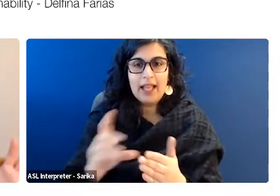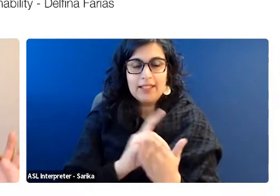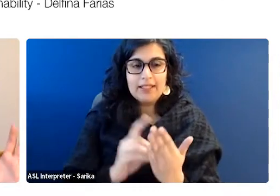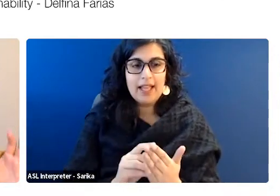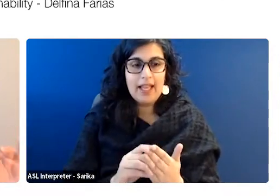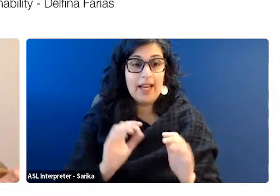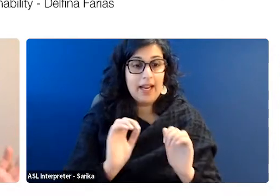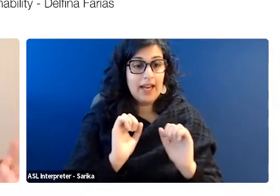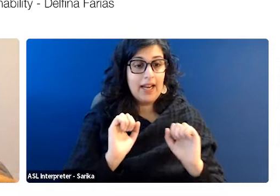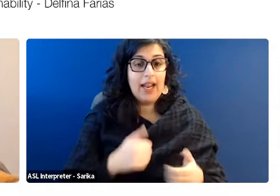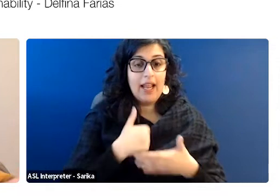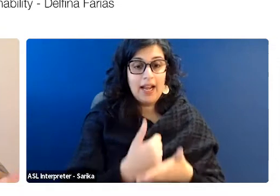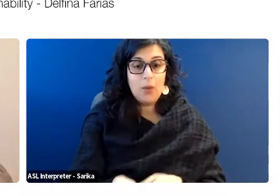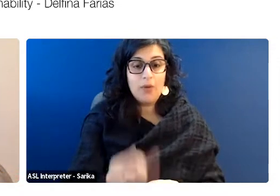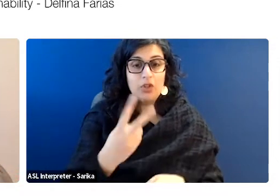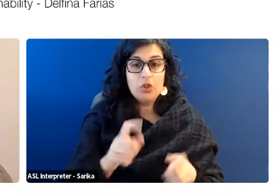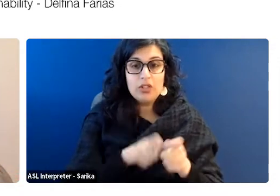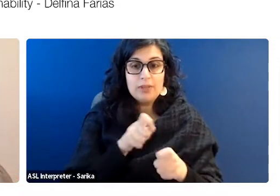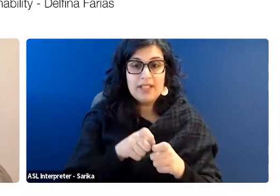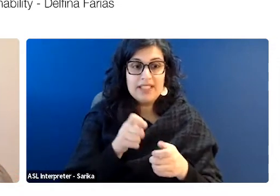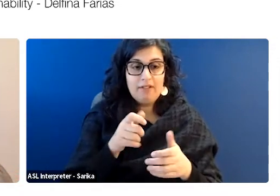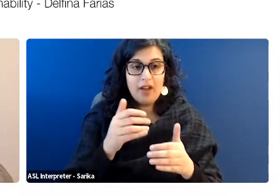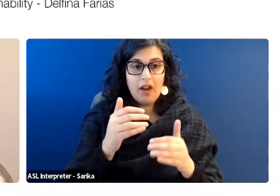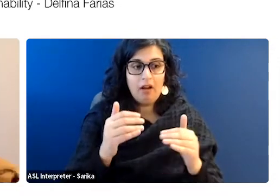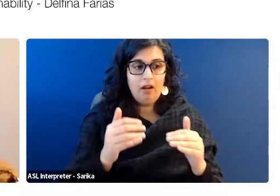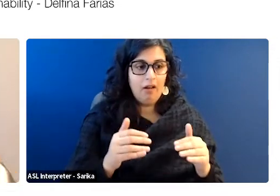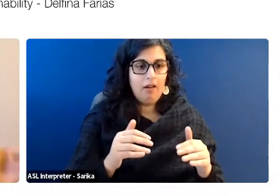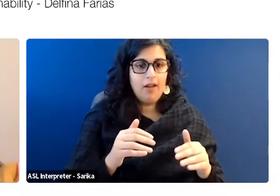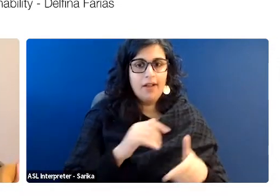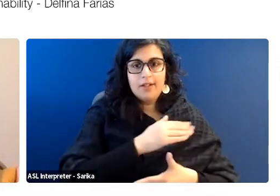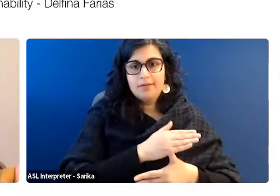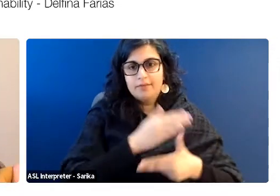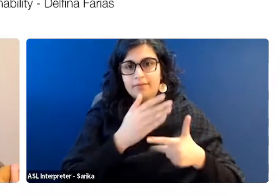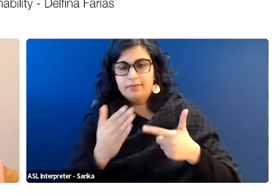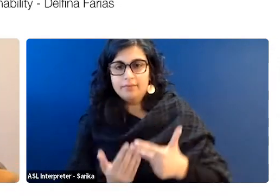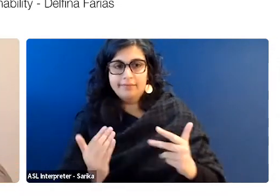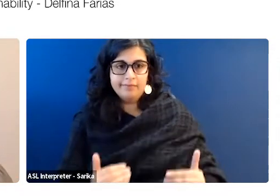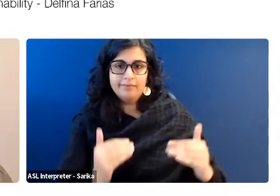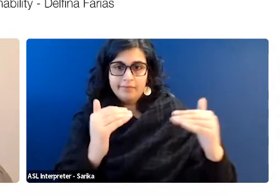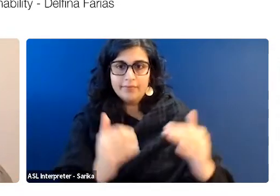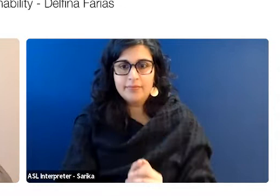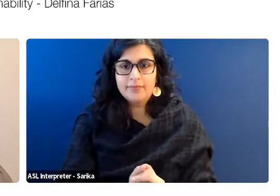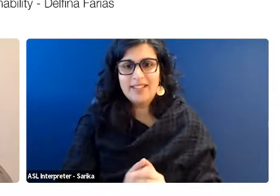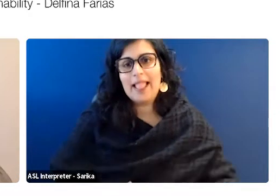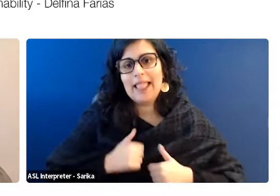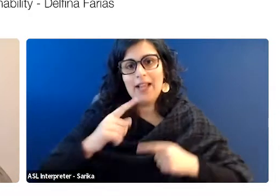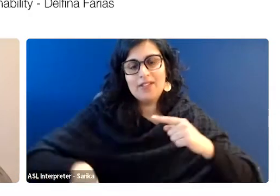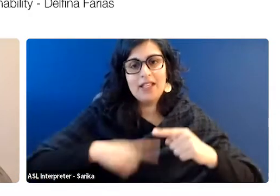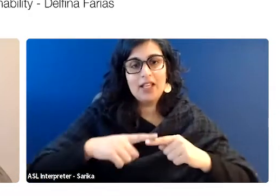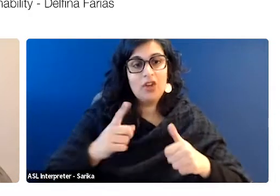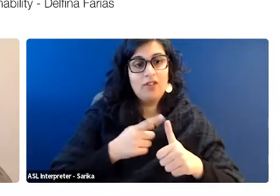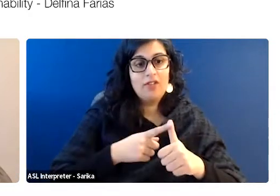in two specific stages of the life cycle of a garment. The first one, the